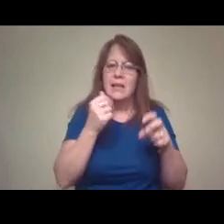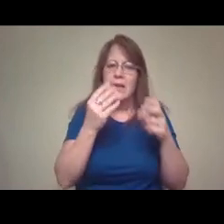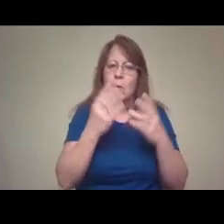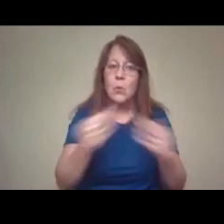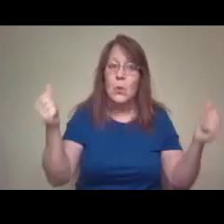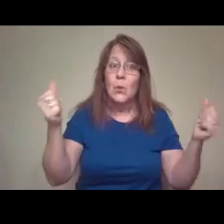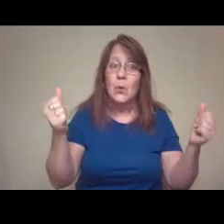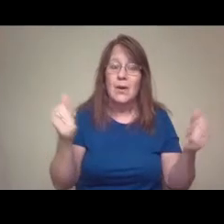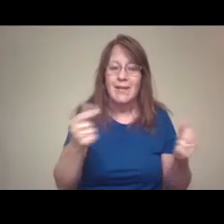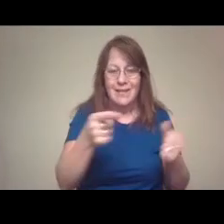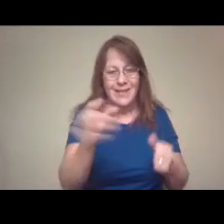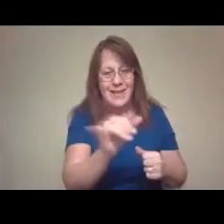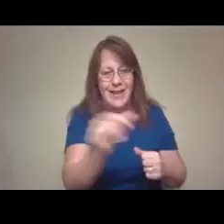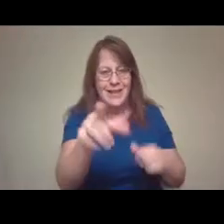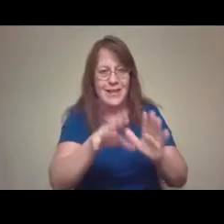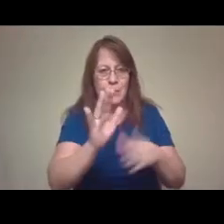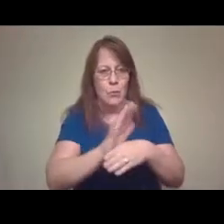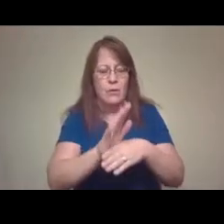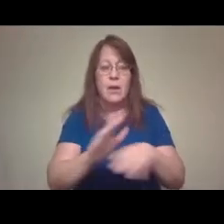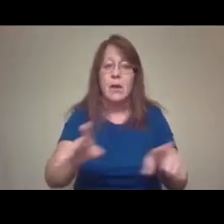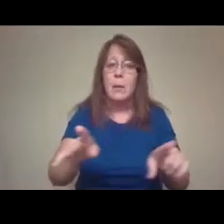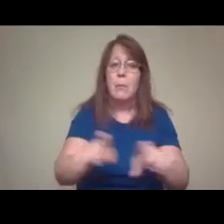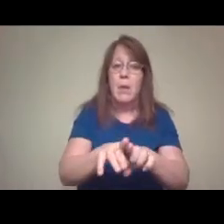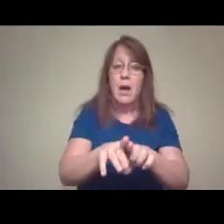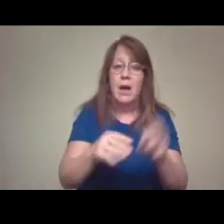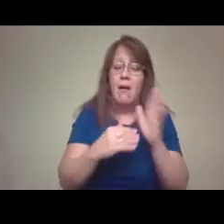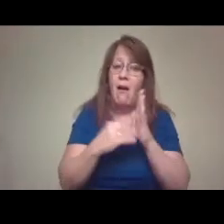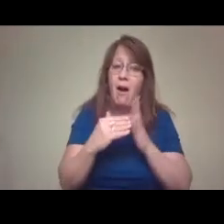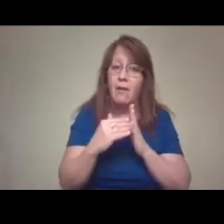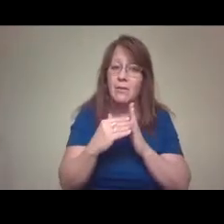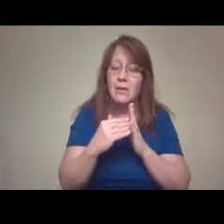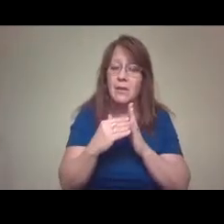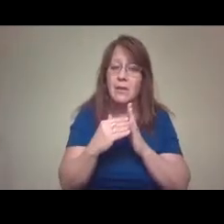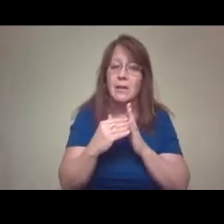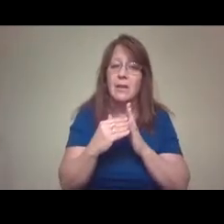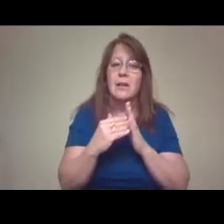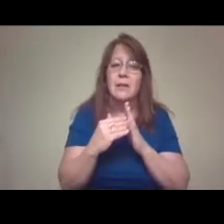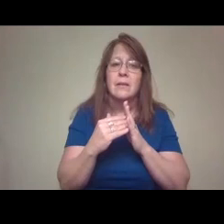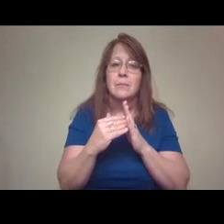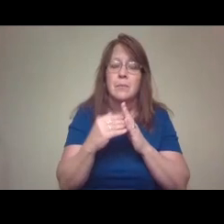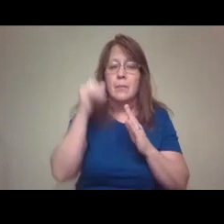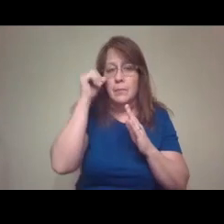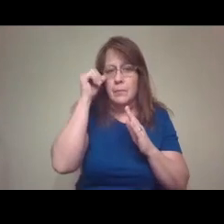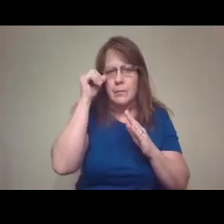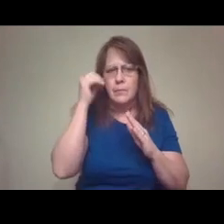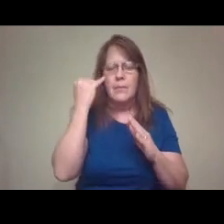and Bing Bong. Yet, oftentimes, when we're willing to hold space for a person